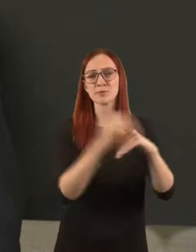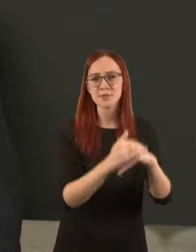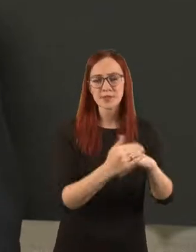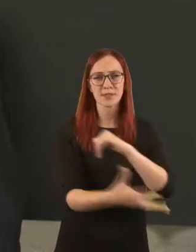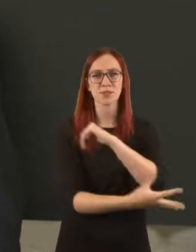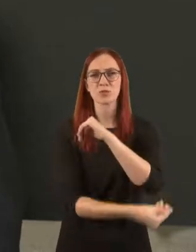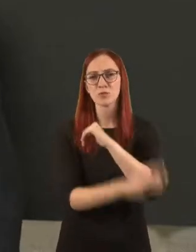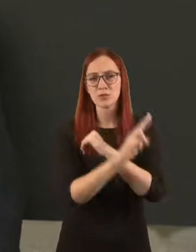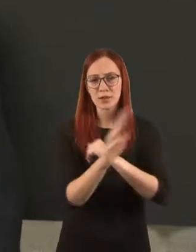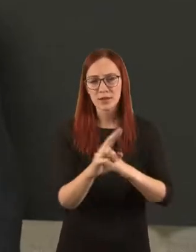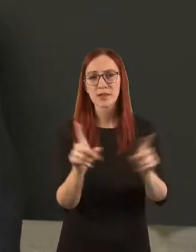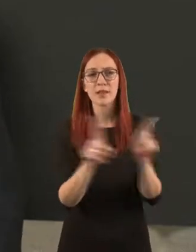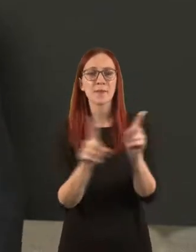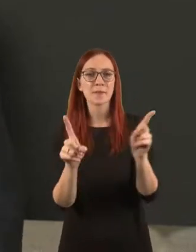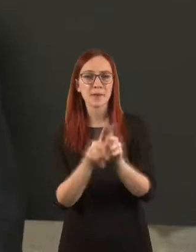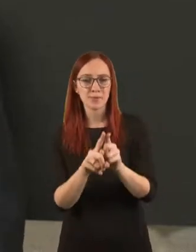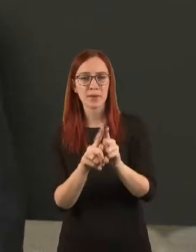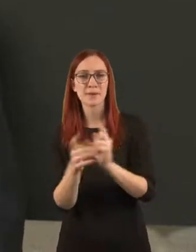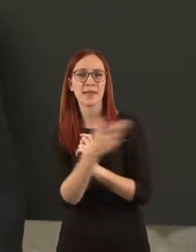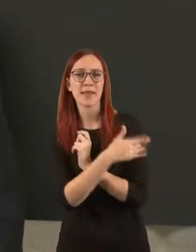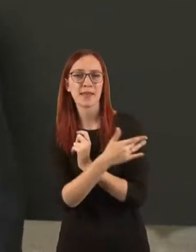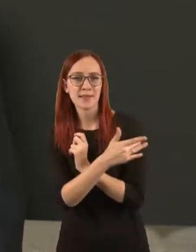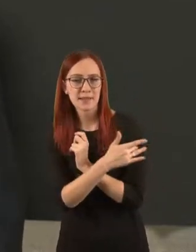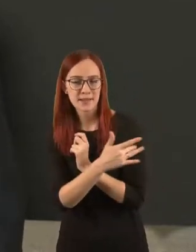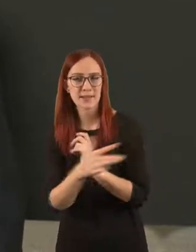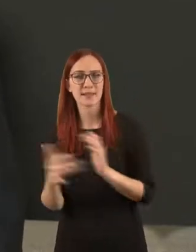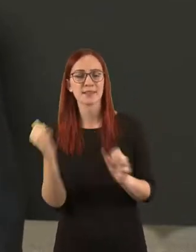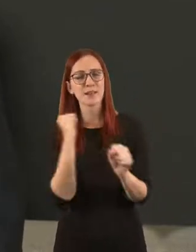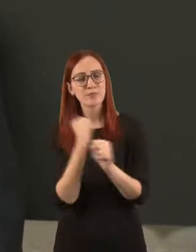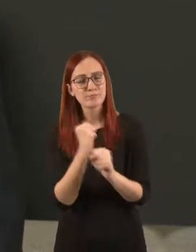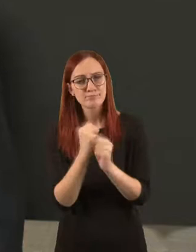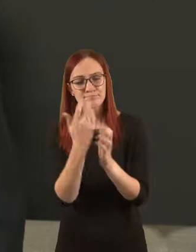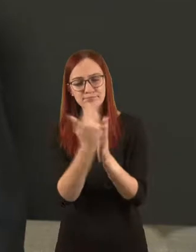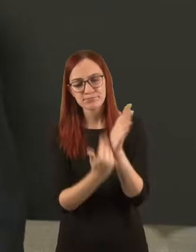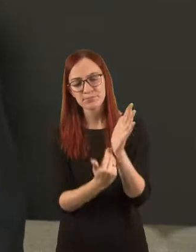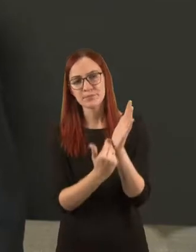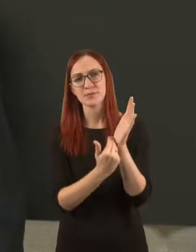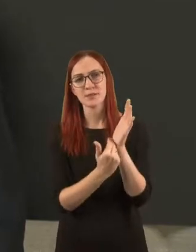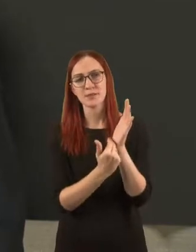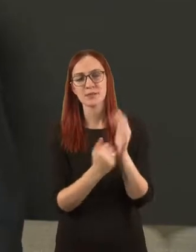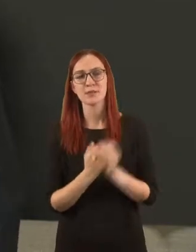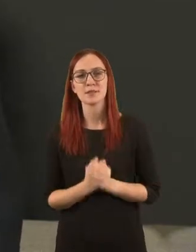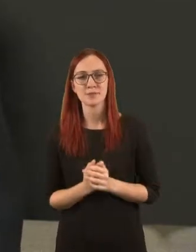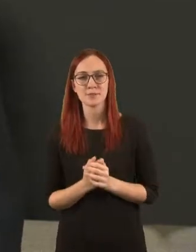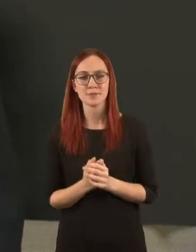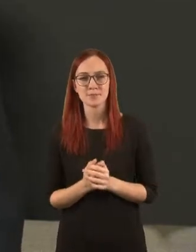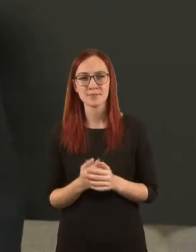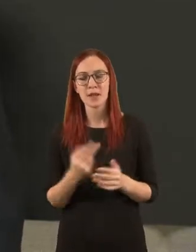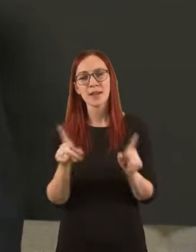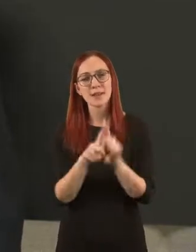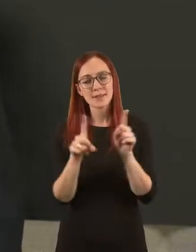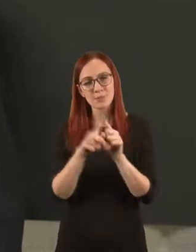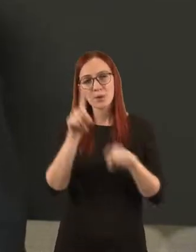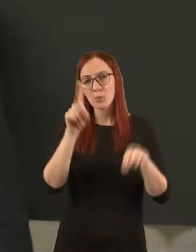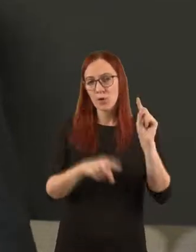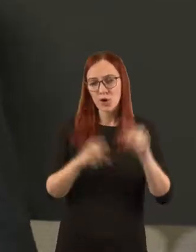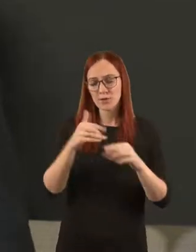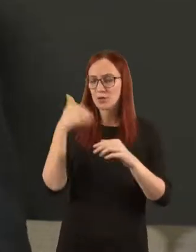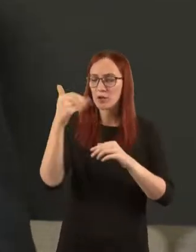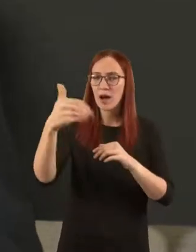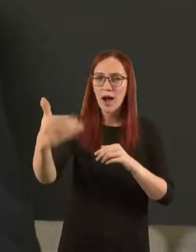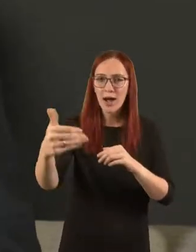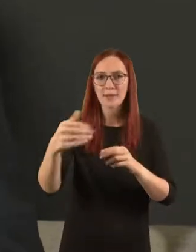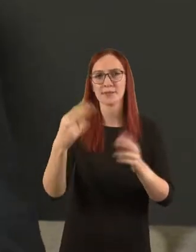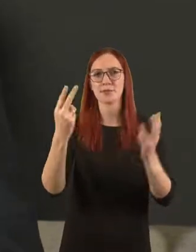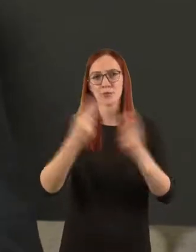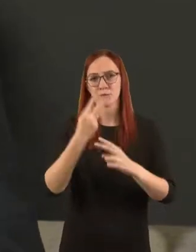to follow that agenda. So when it comes to the energy agenda, we need to think about those